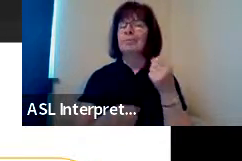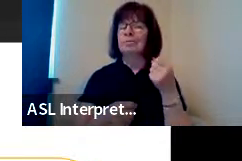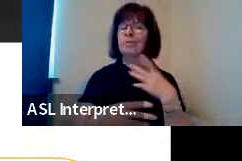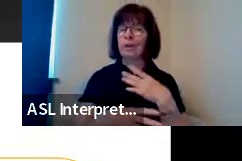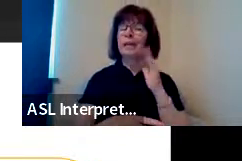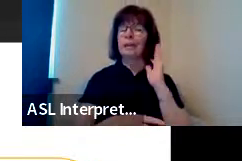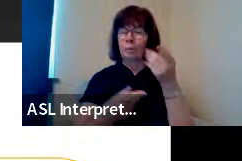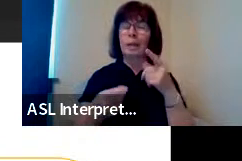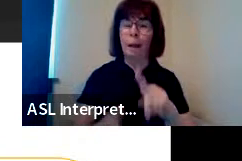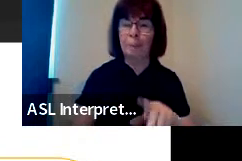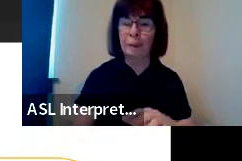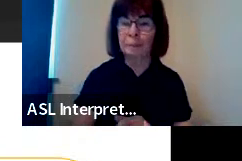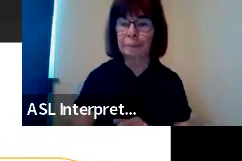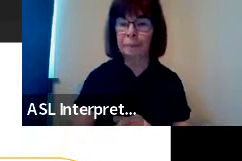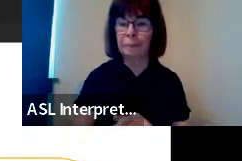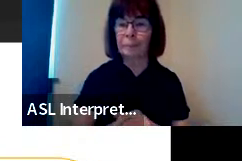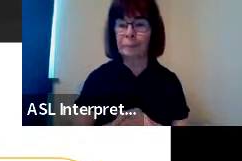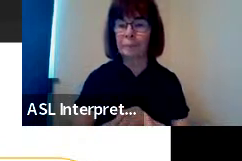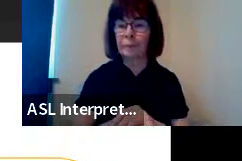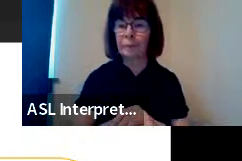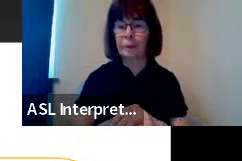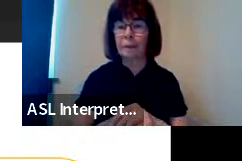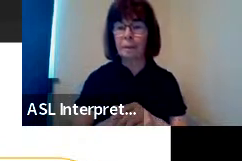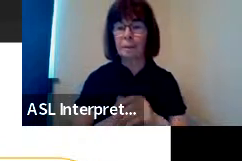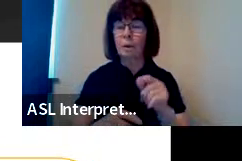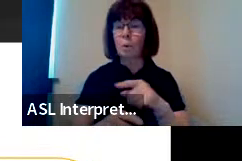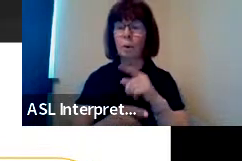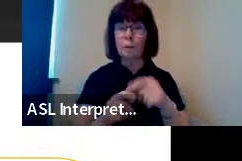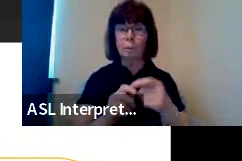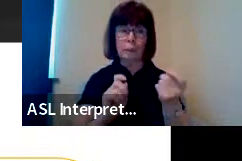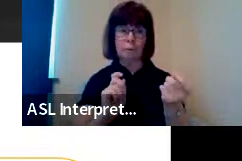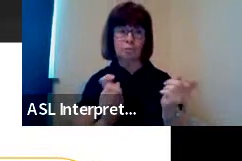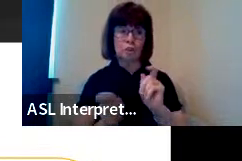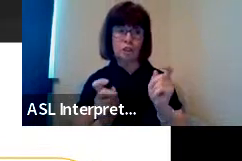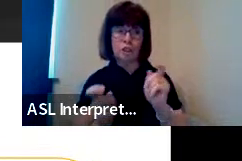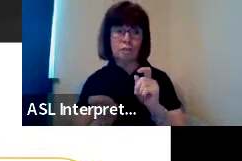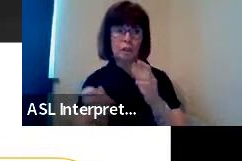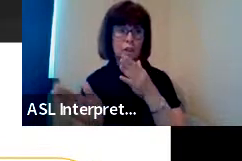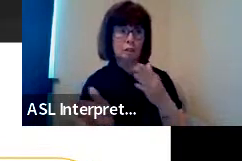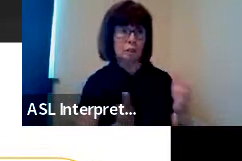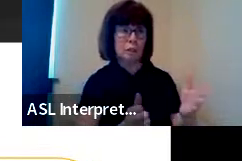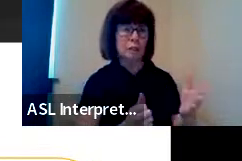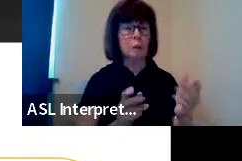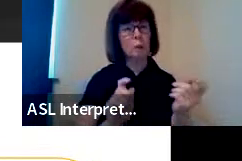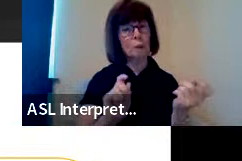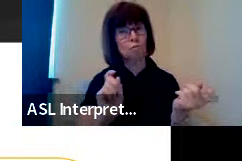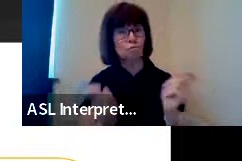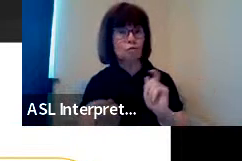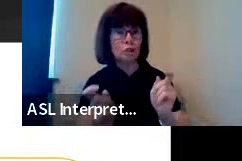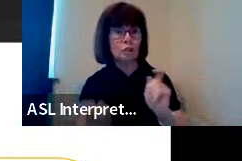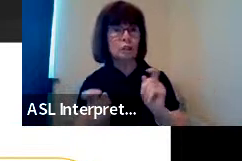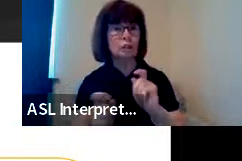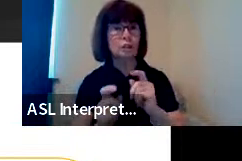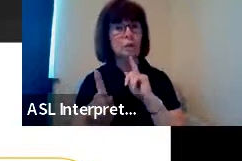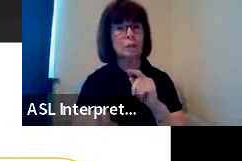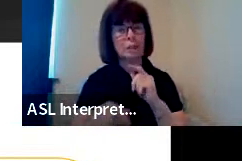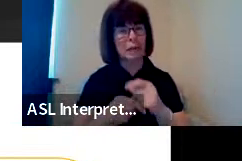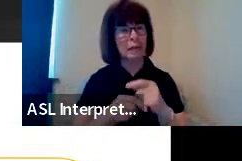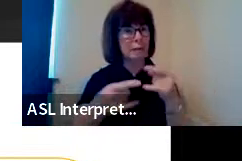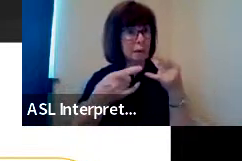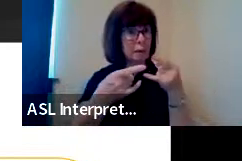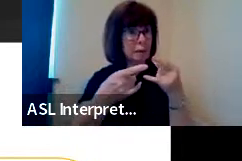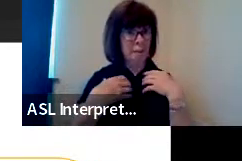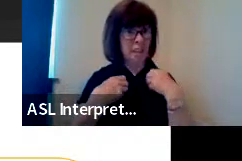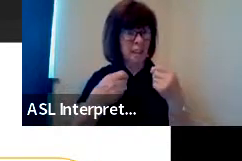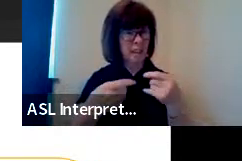as we, shift our strategy or shift, and shift health orders, like the masking order, that would